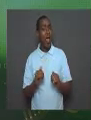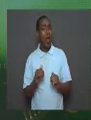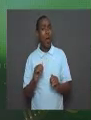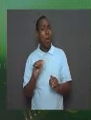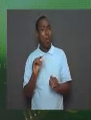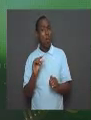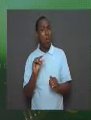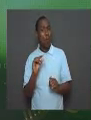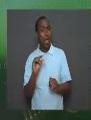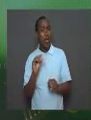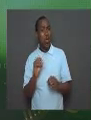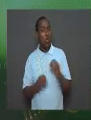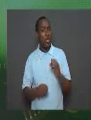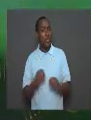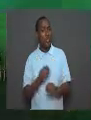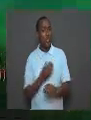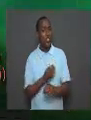microorganisms and cells.